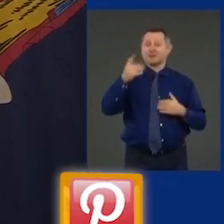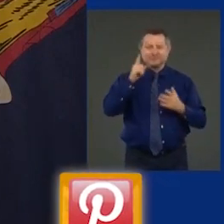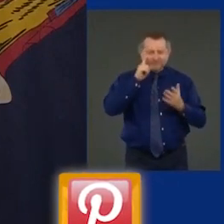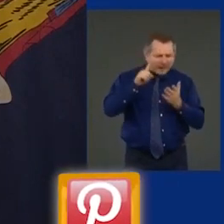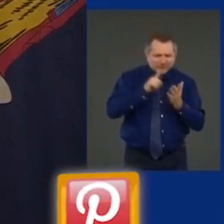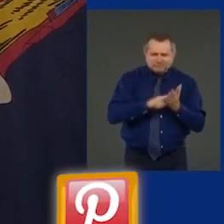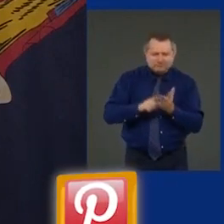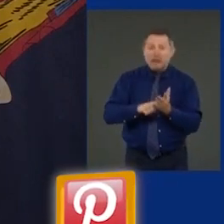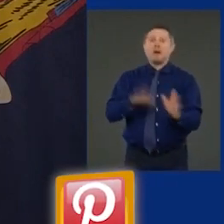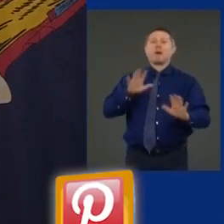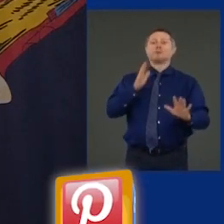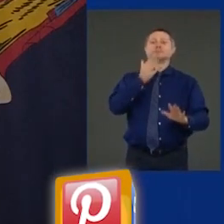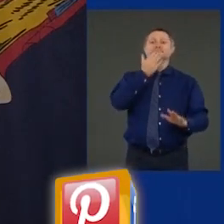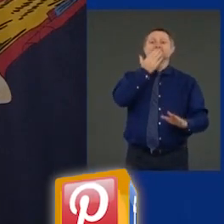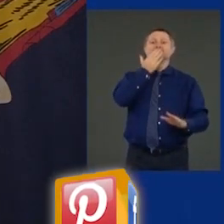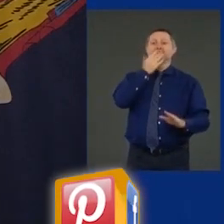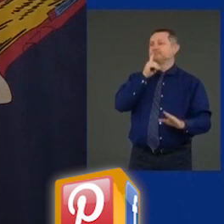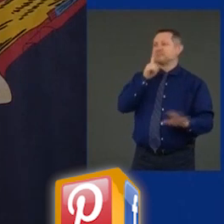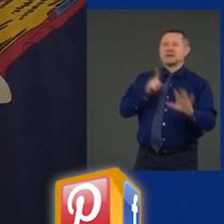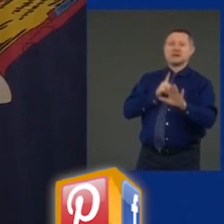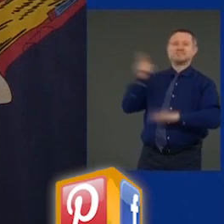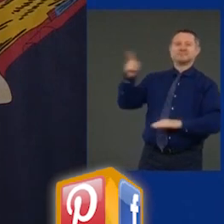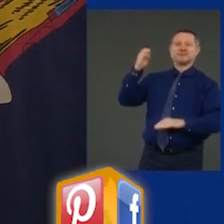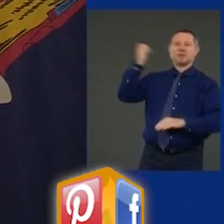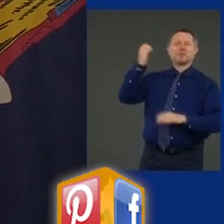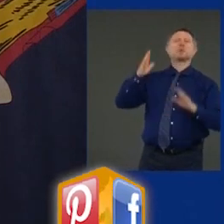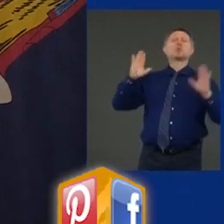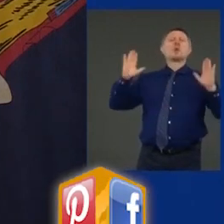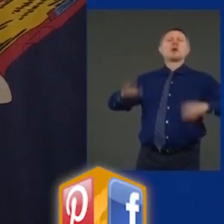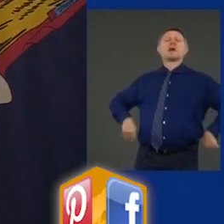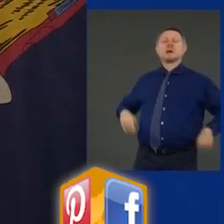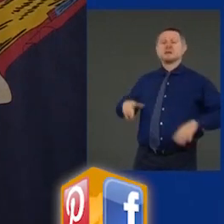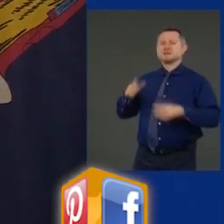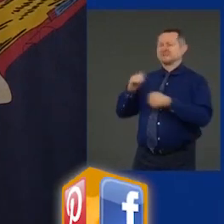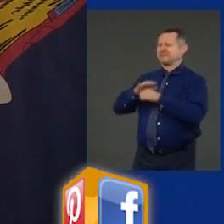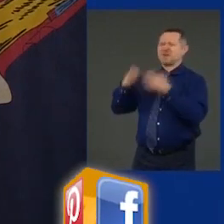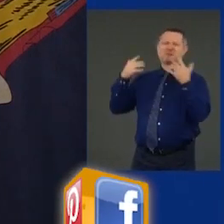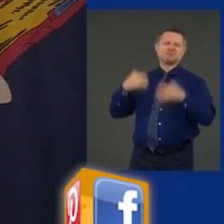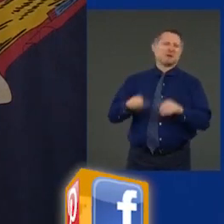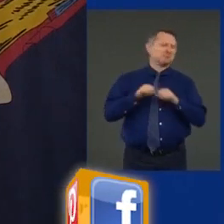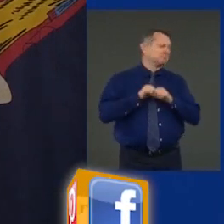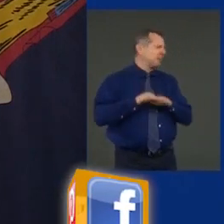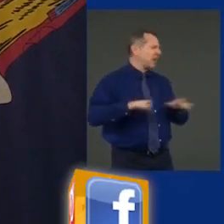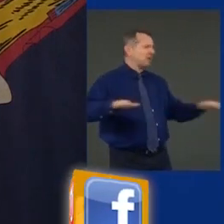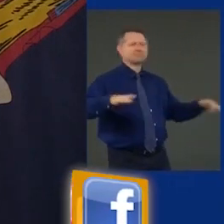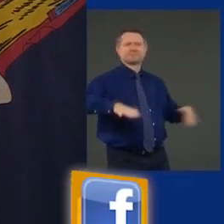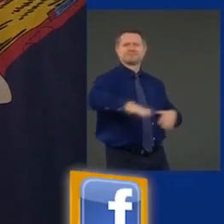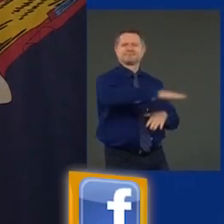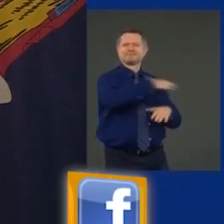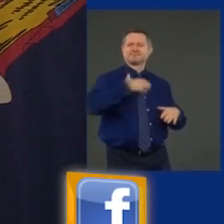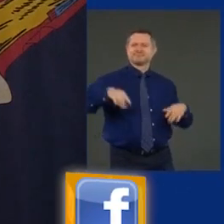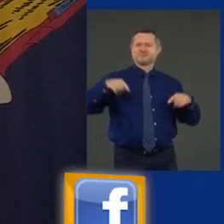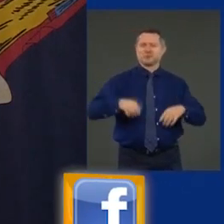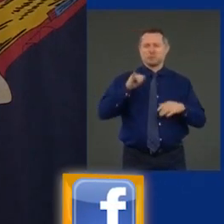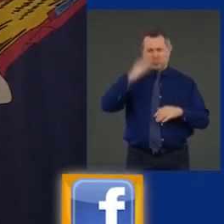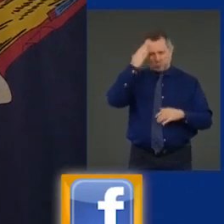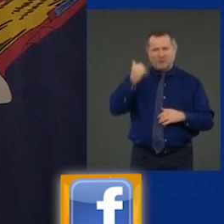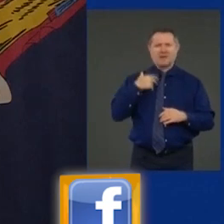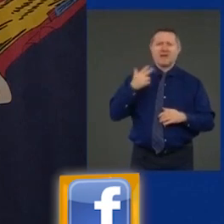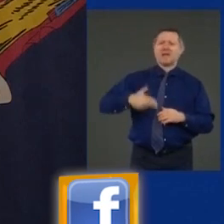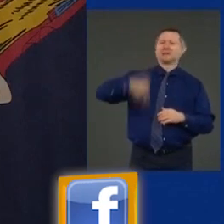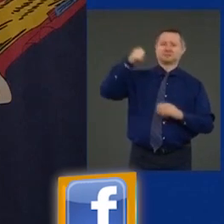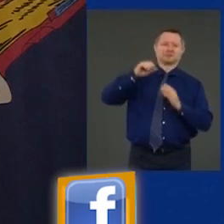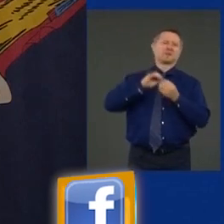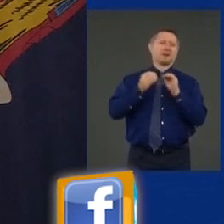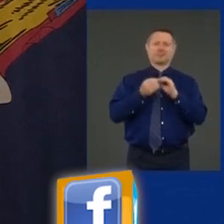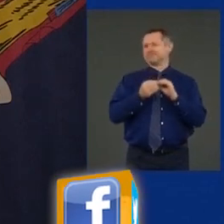figured it out, we had a viral spread all through the community. So we had the highest numbers to deal with in the